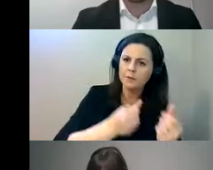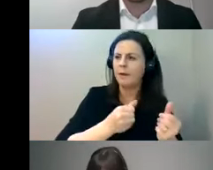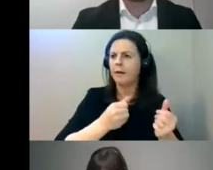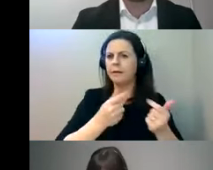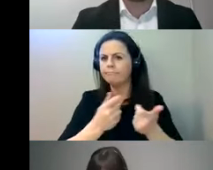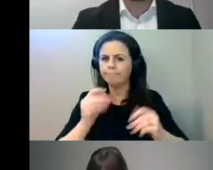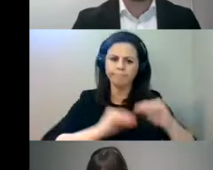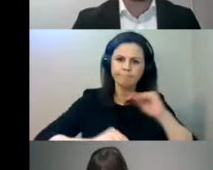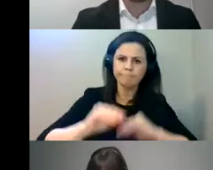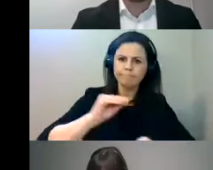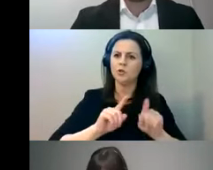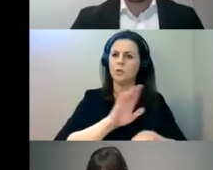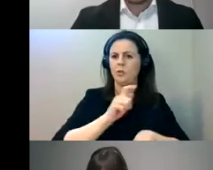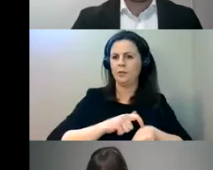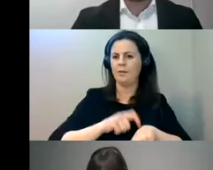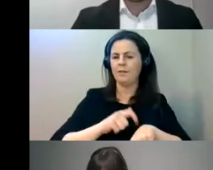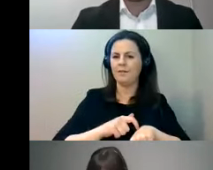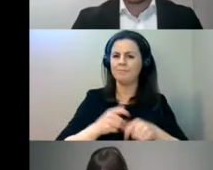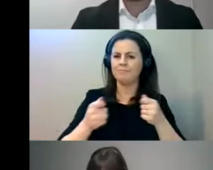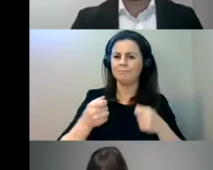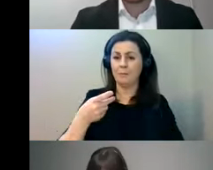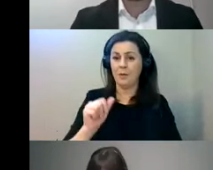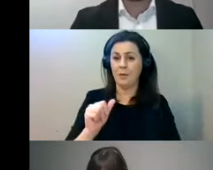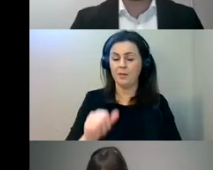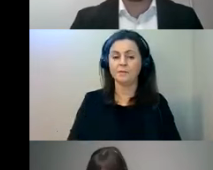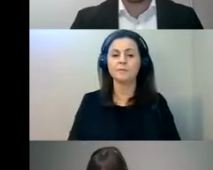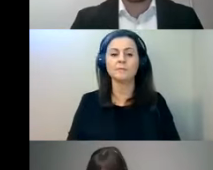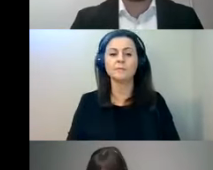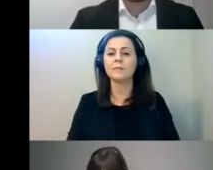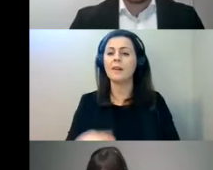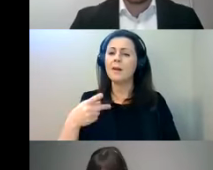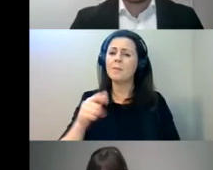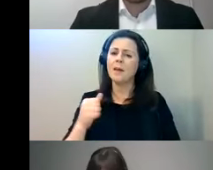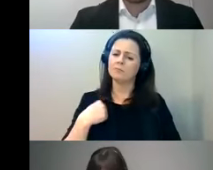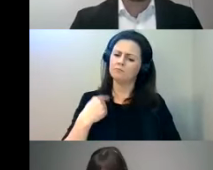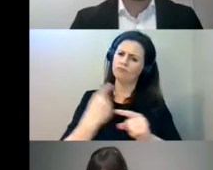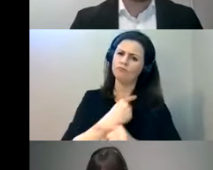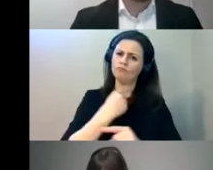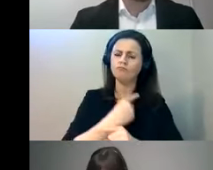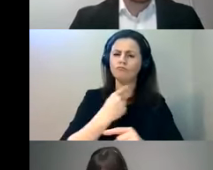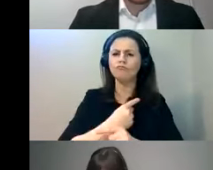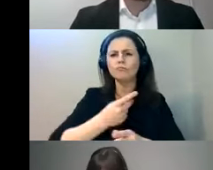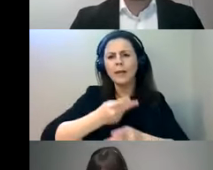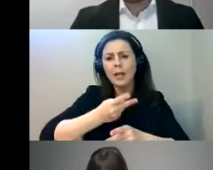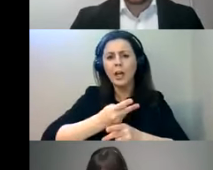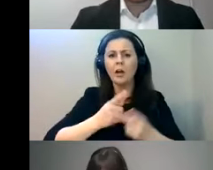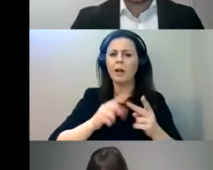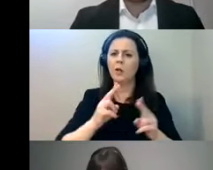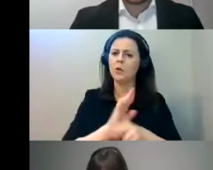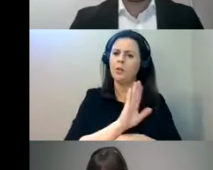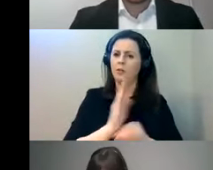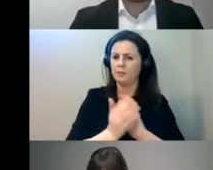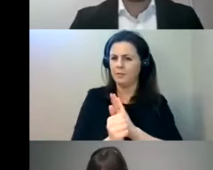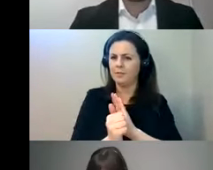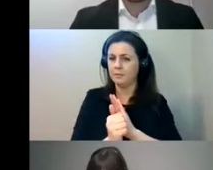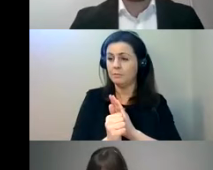as attorney. The attorney has to exercise reasonable care and skill. And what does that